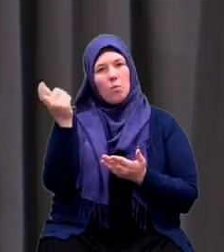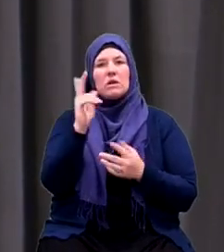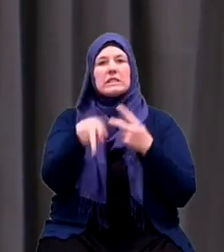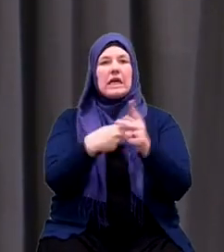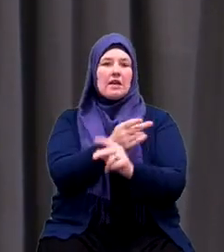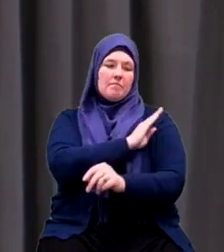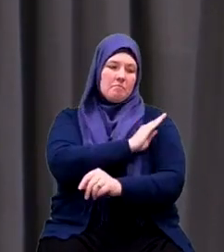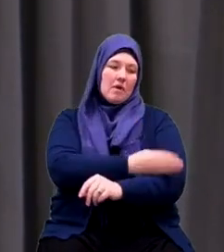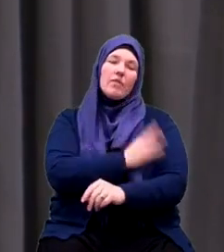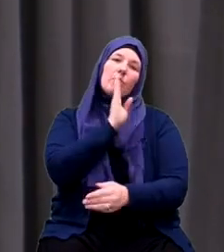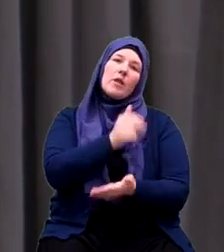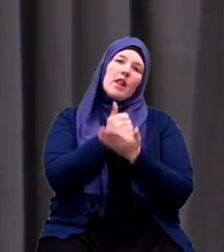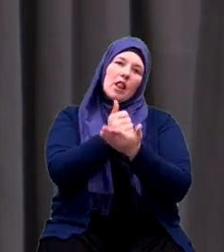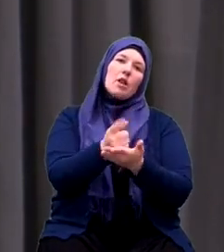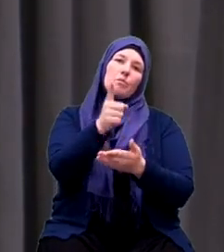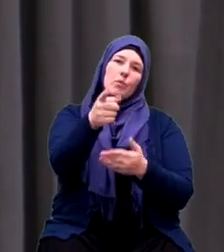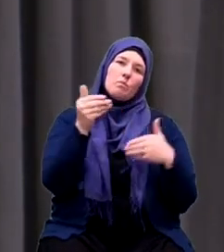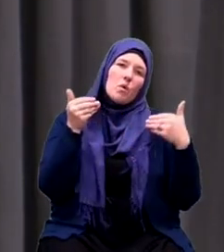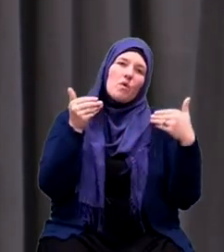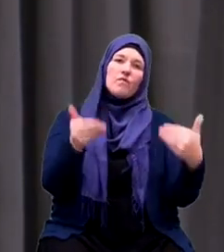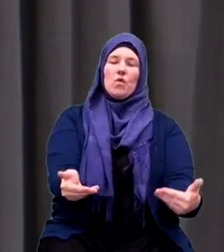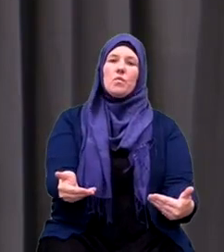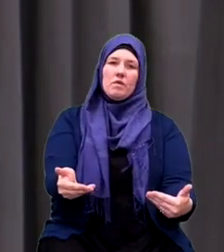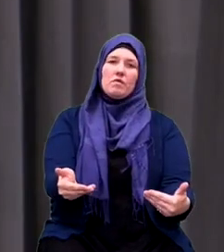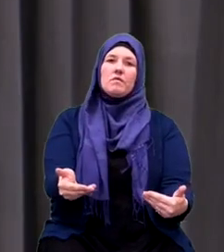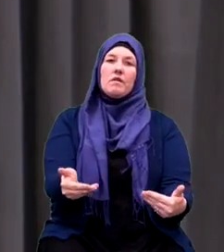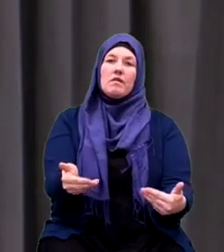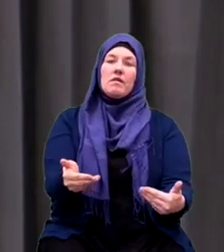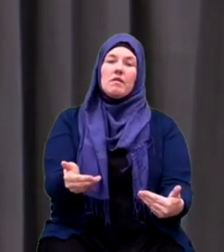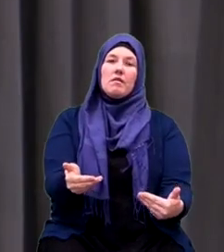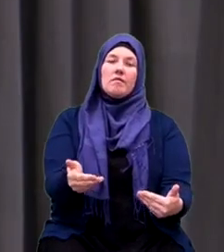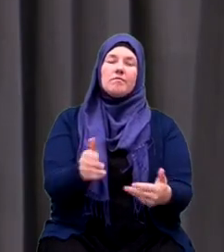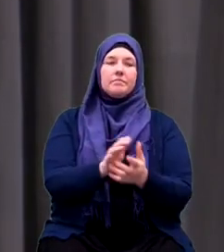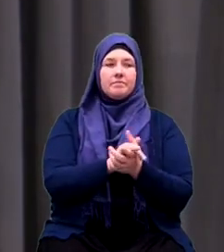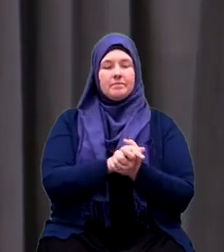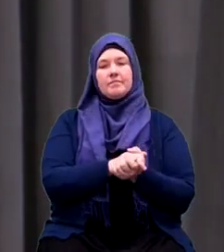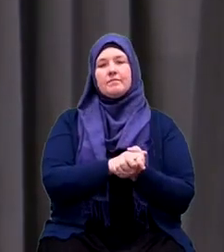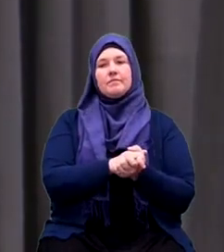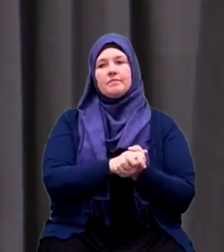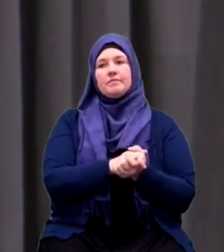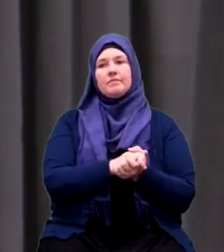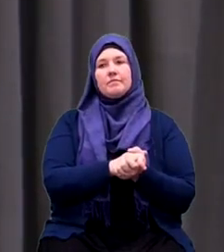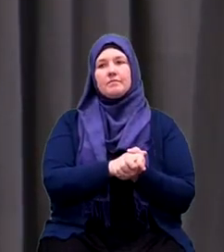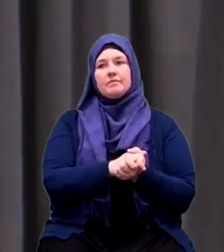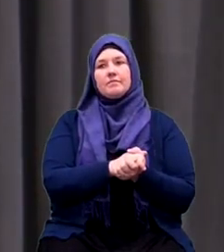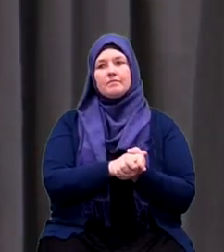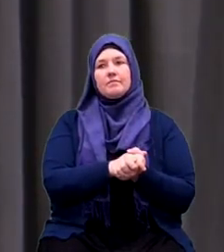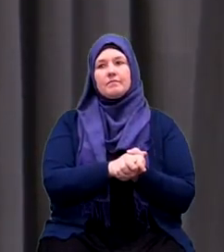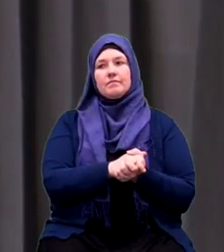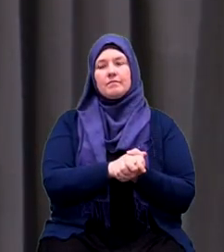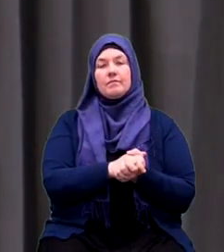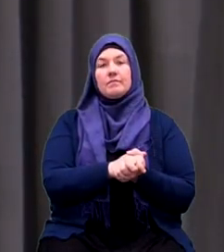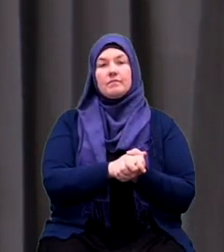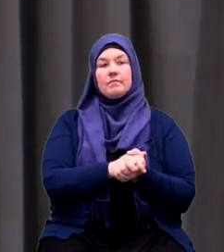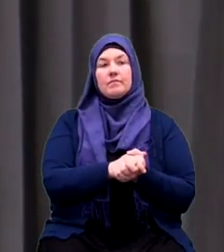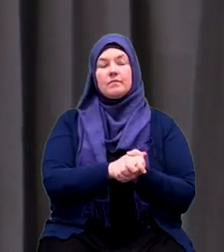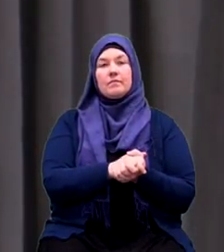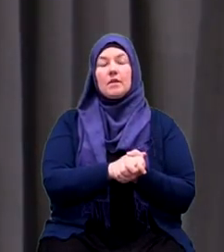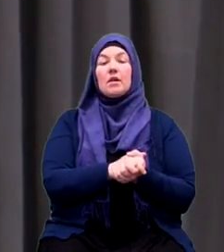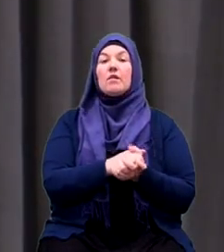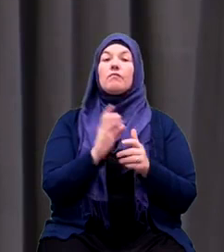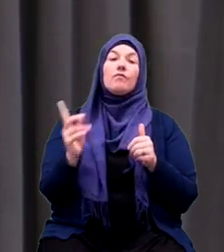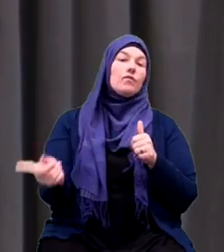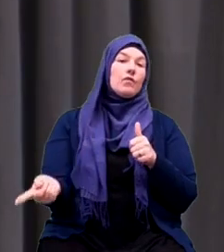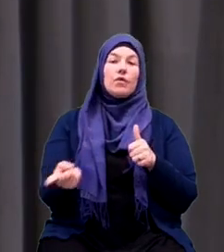power that will help you pull forward that heavy truck or that train, the train of your ummah.